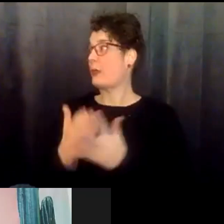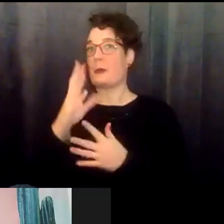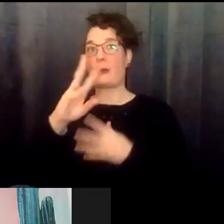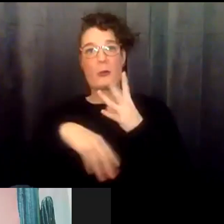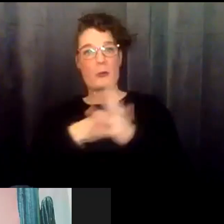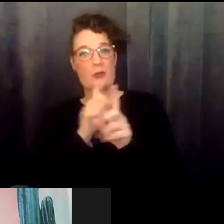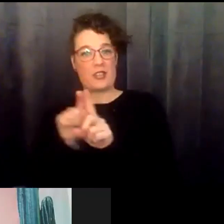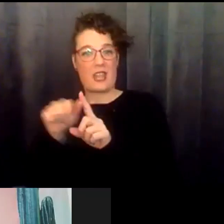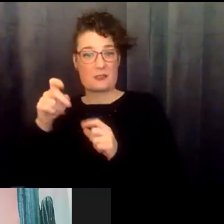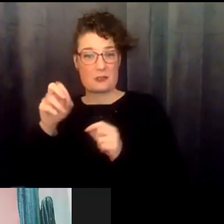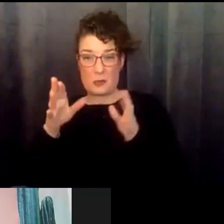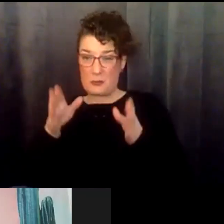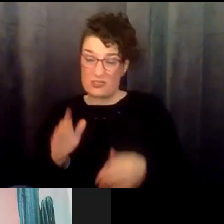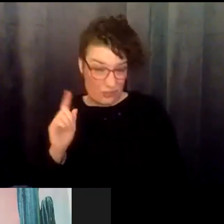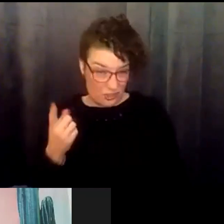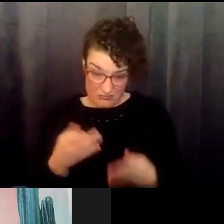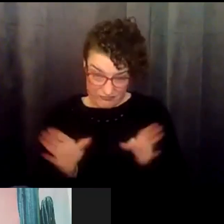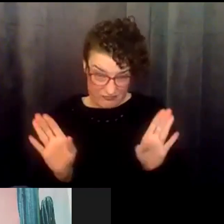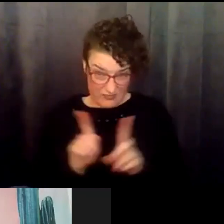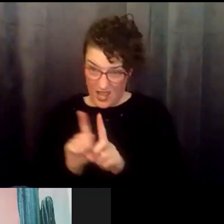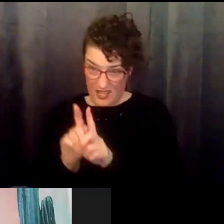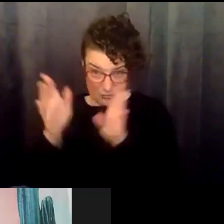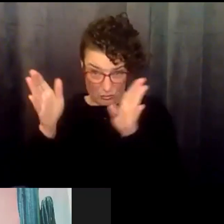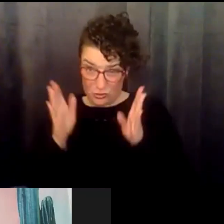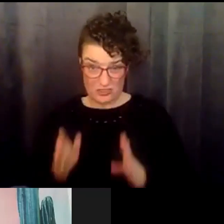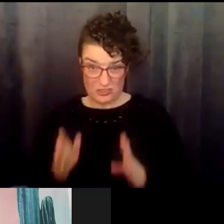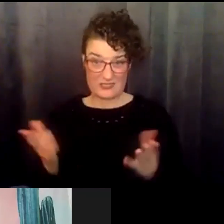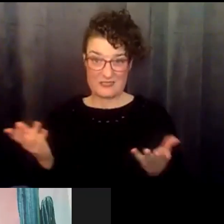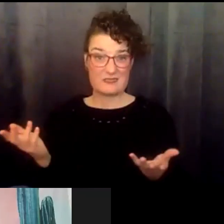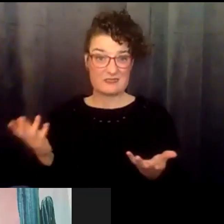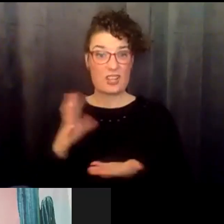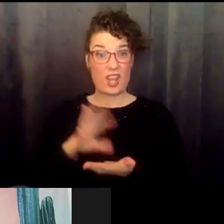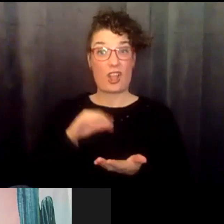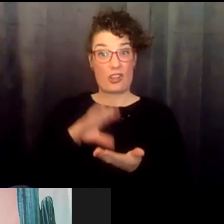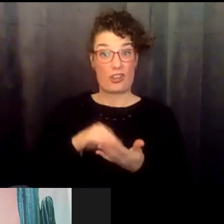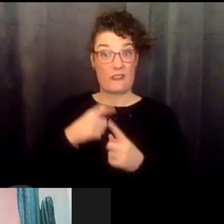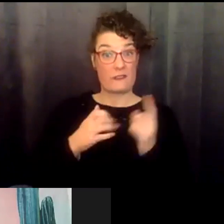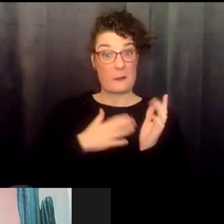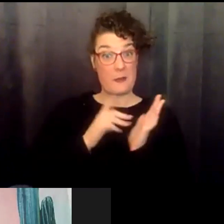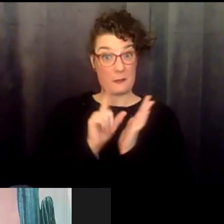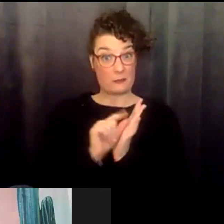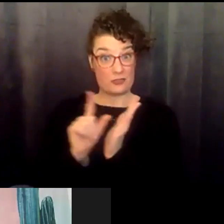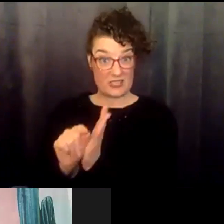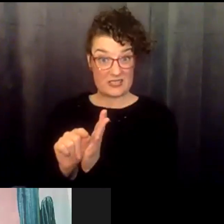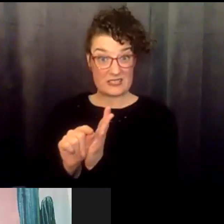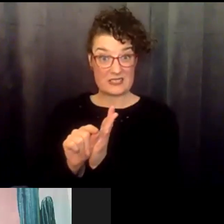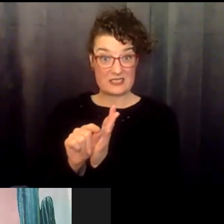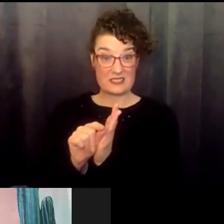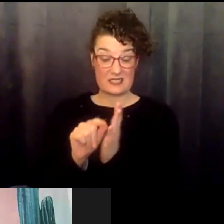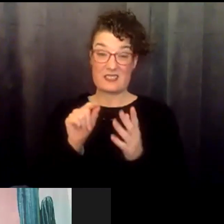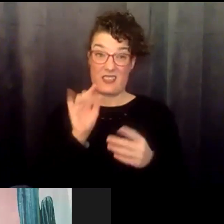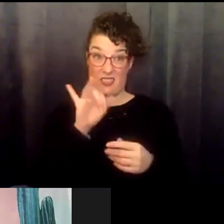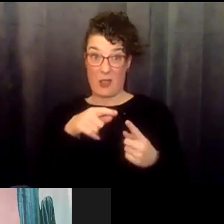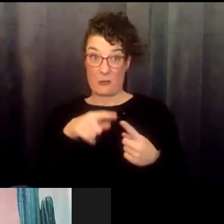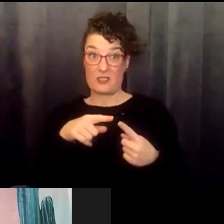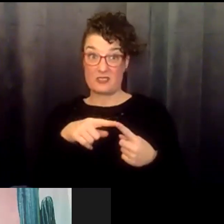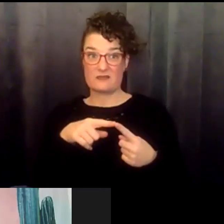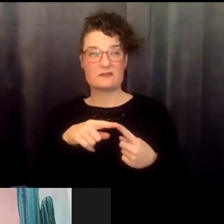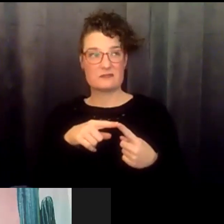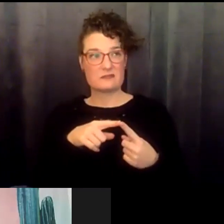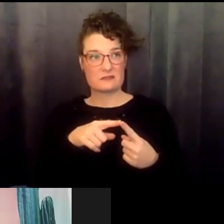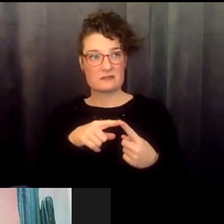as a person. And learning from doing these prints is, this one in particular is